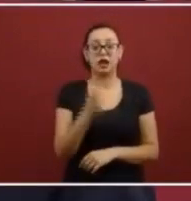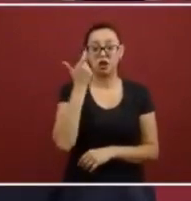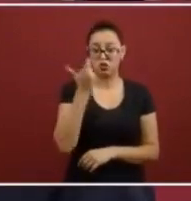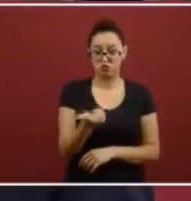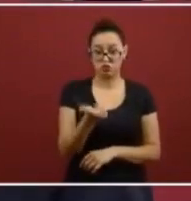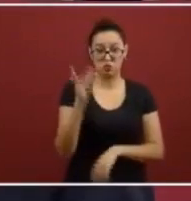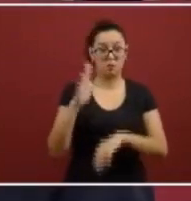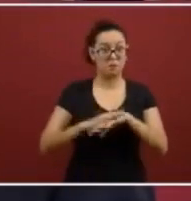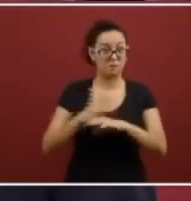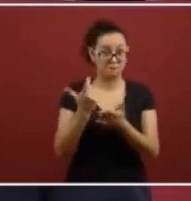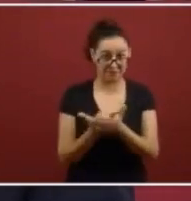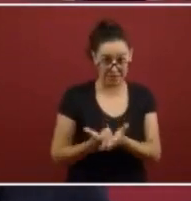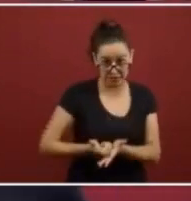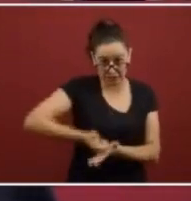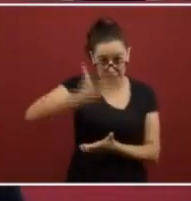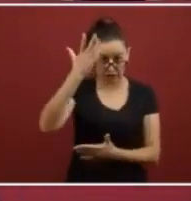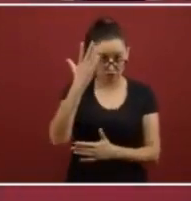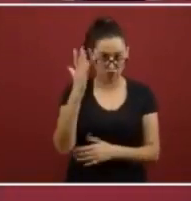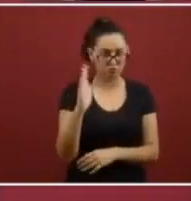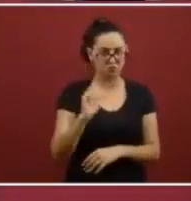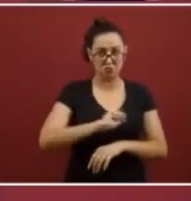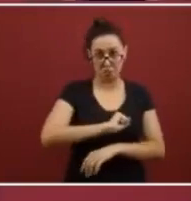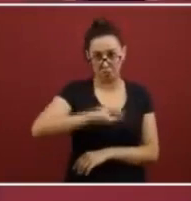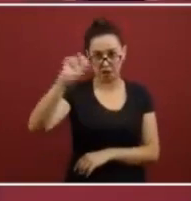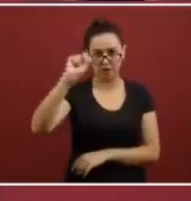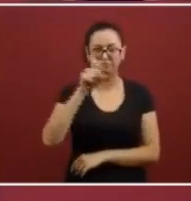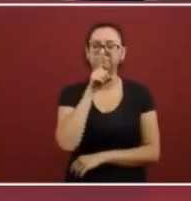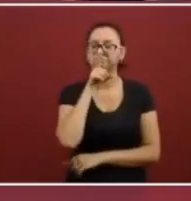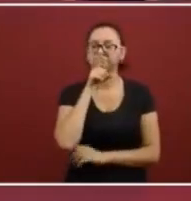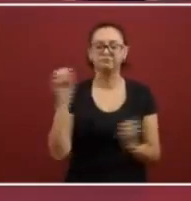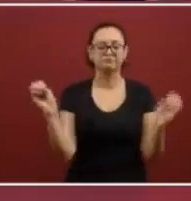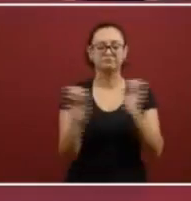that, los precios Mexican citizens, that the prices are not going to